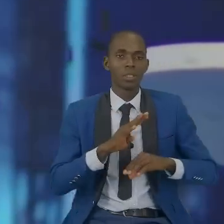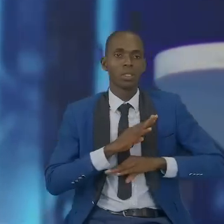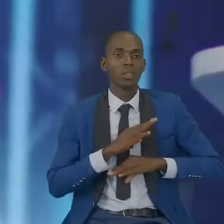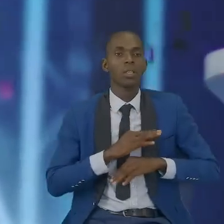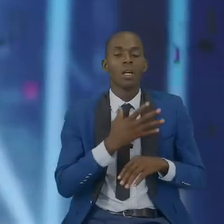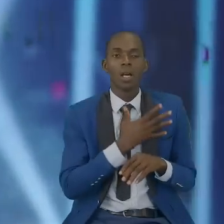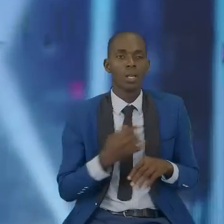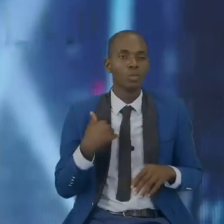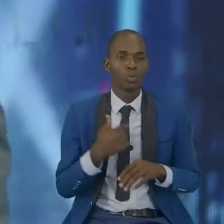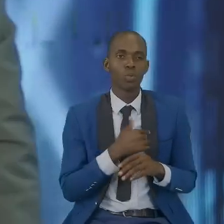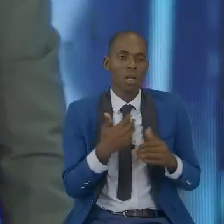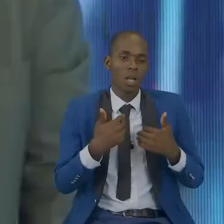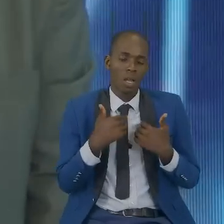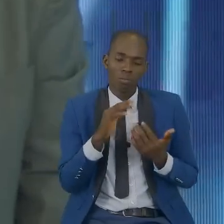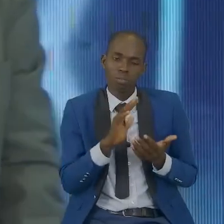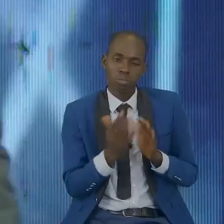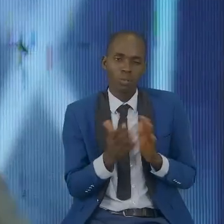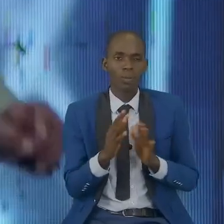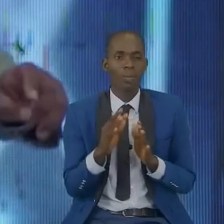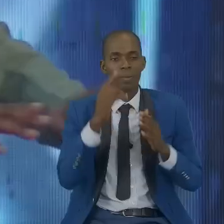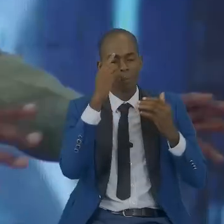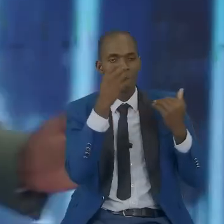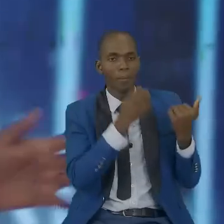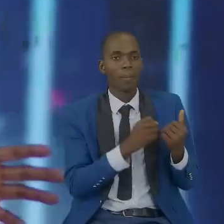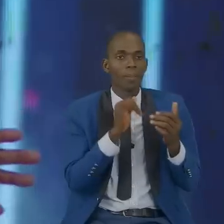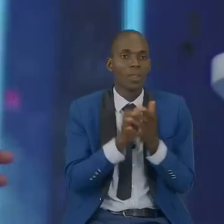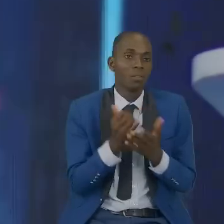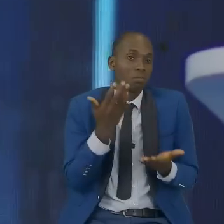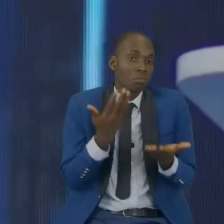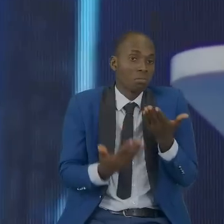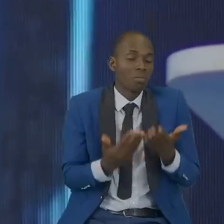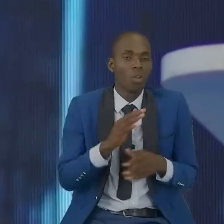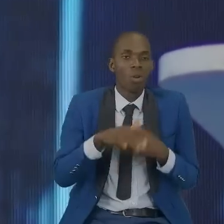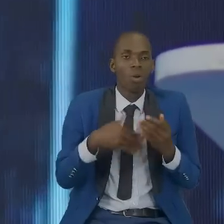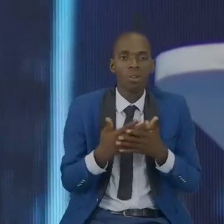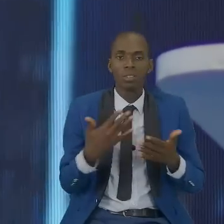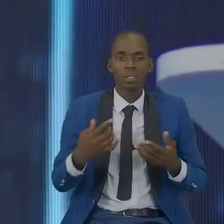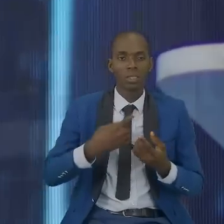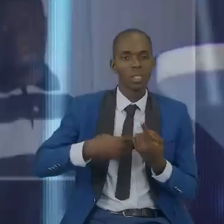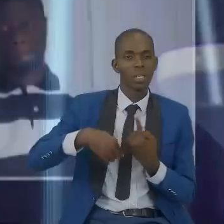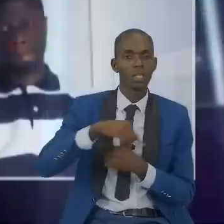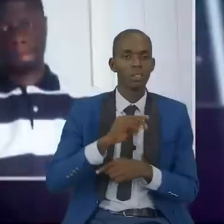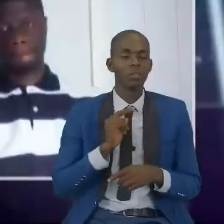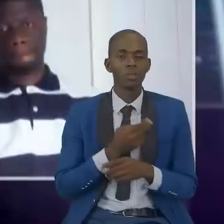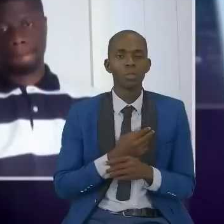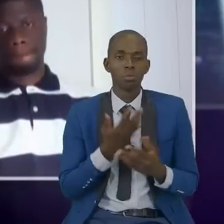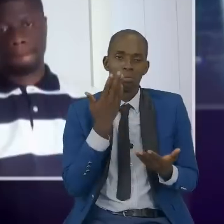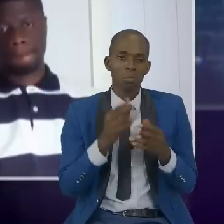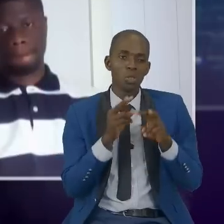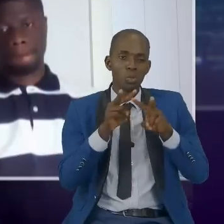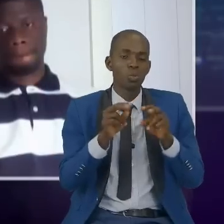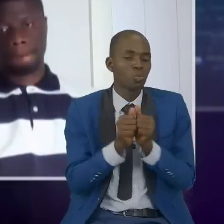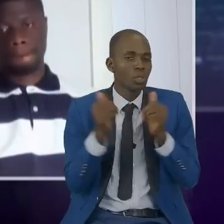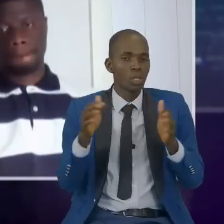have similar faith that even though all the things around may look hopeless, we have hope